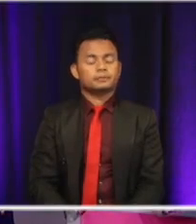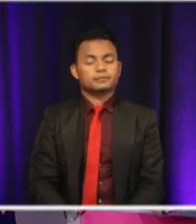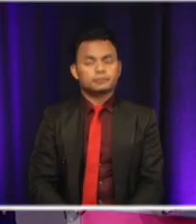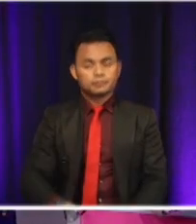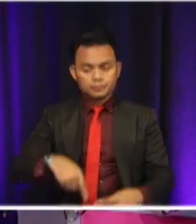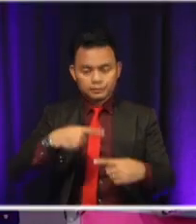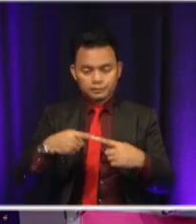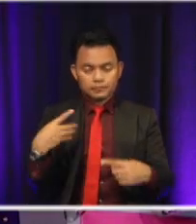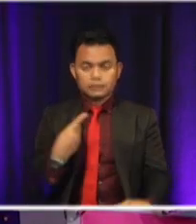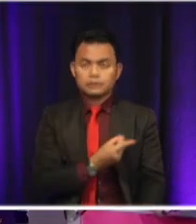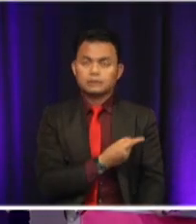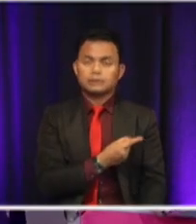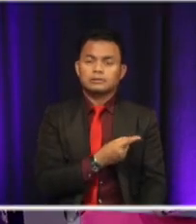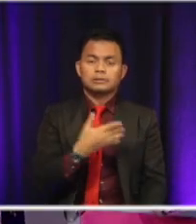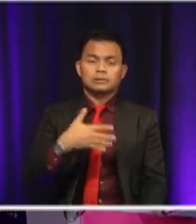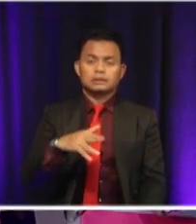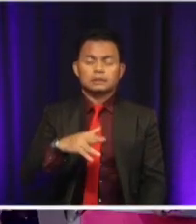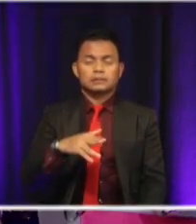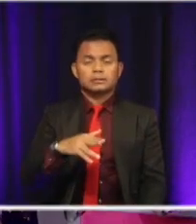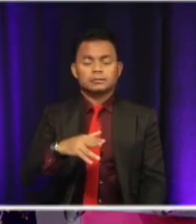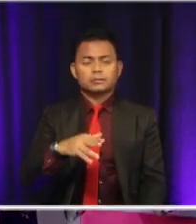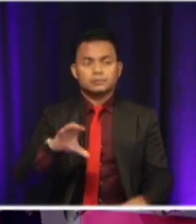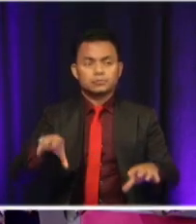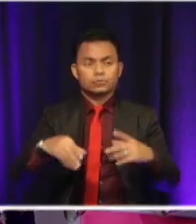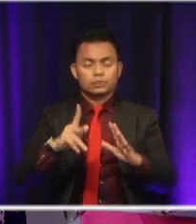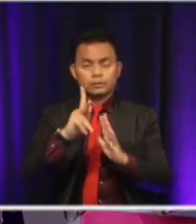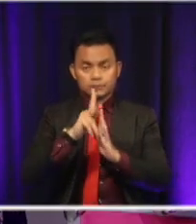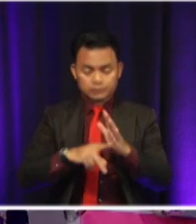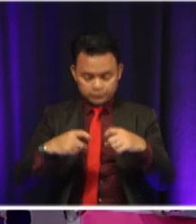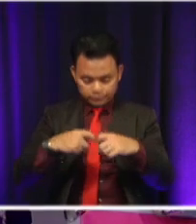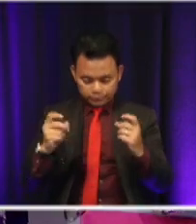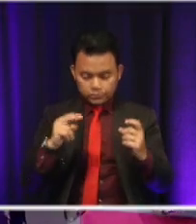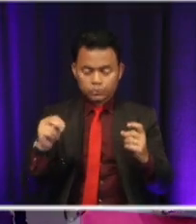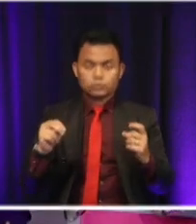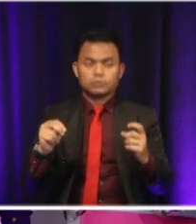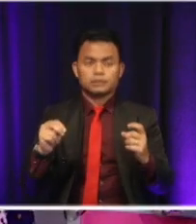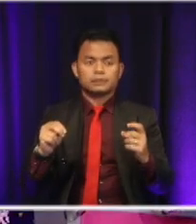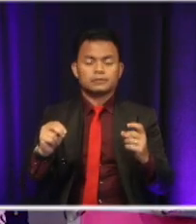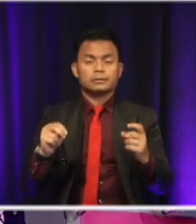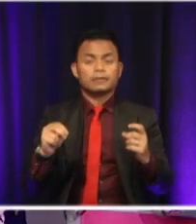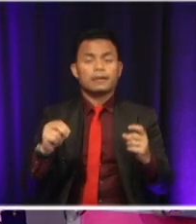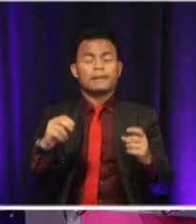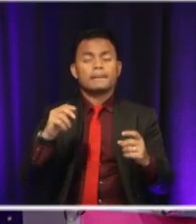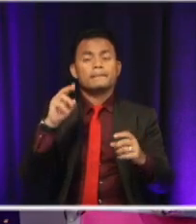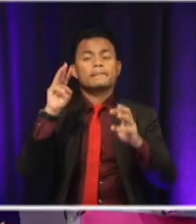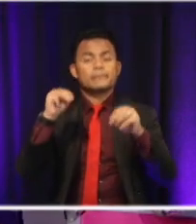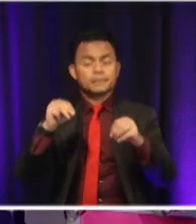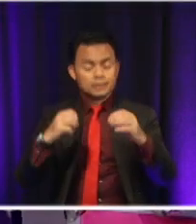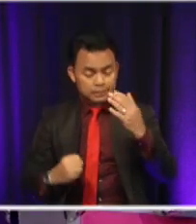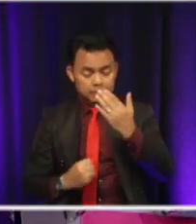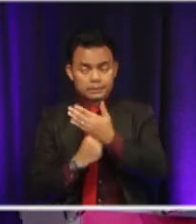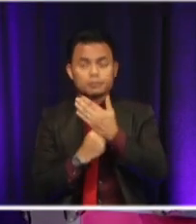made that stand, textual evidence must come in. You must support your points